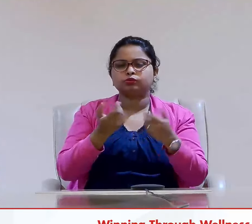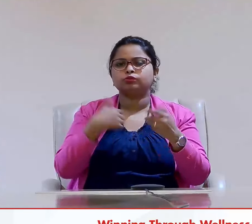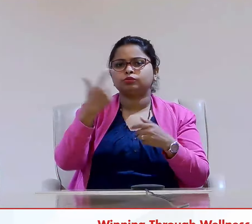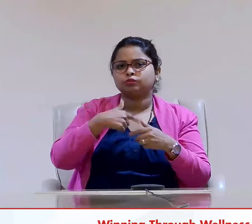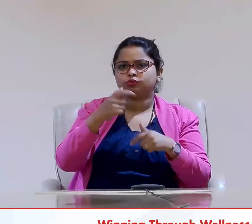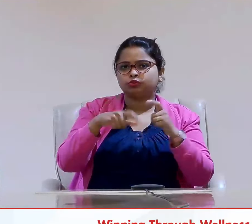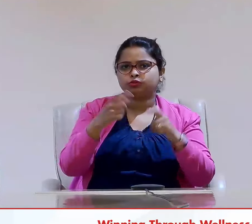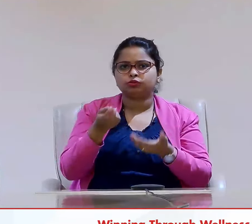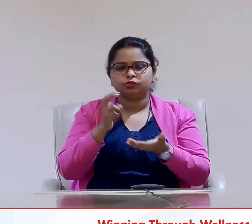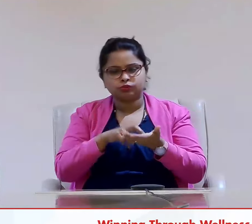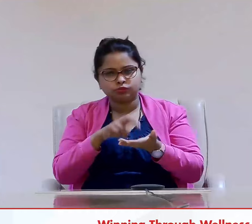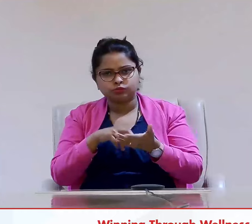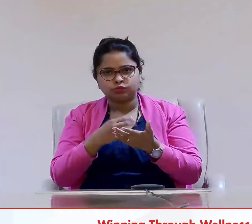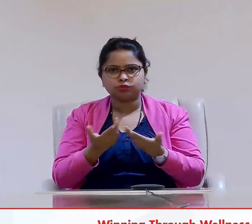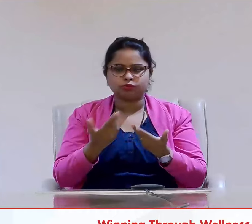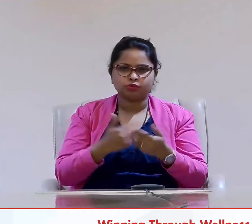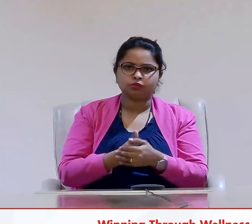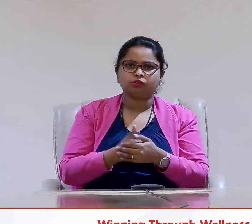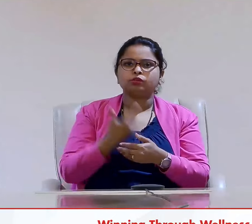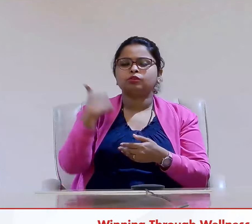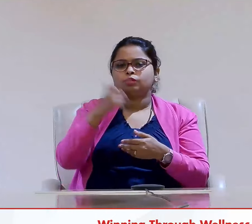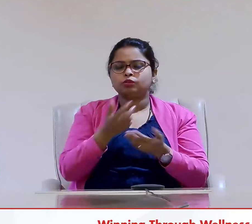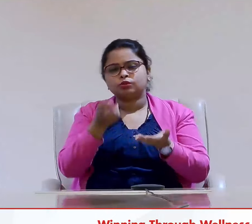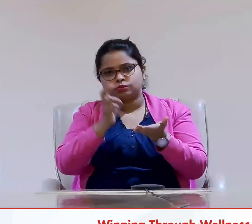not join and those who have joined,